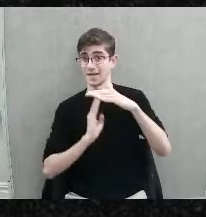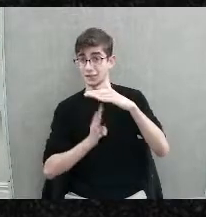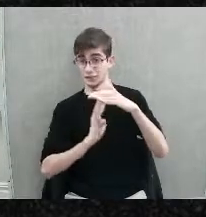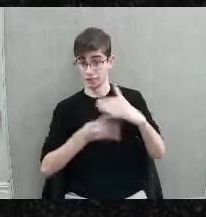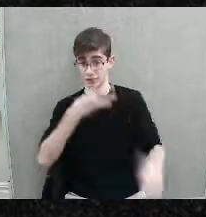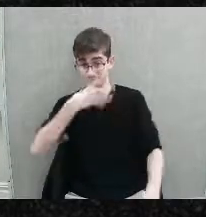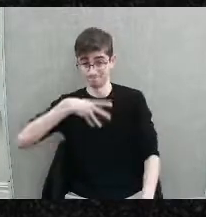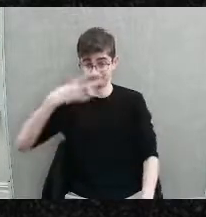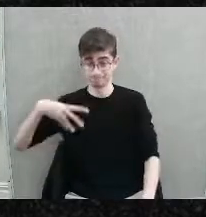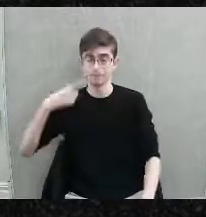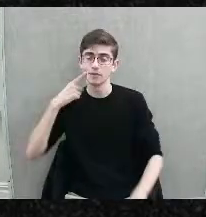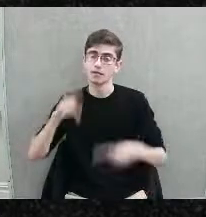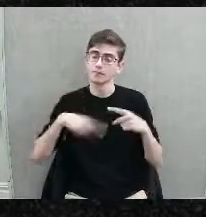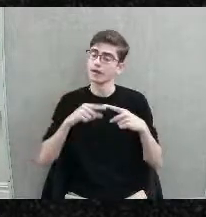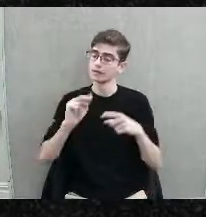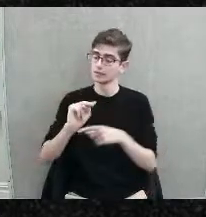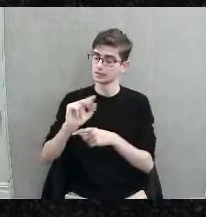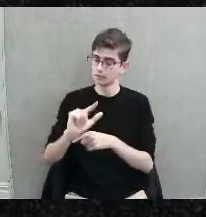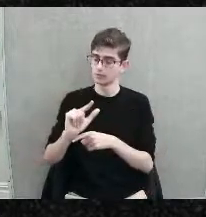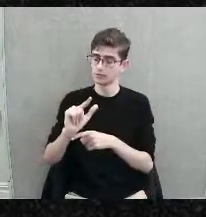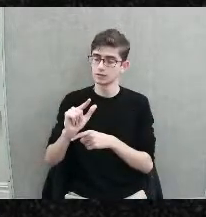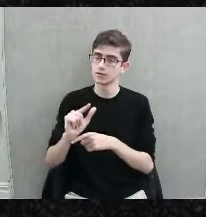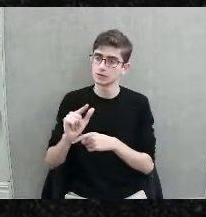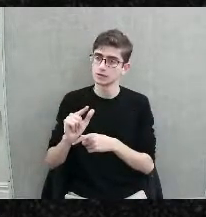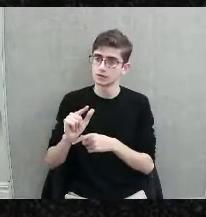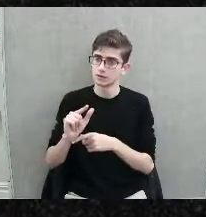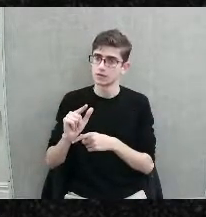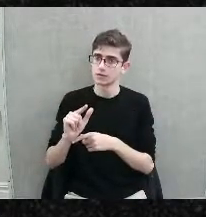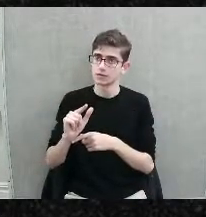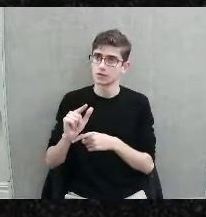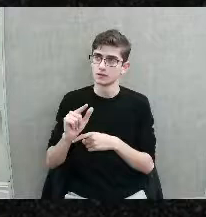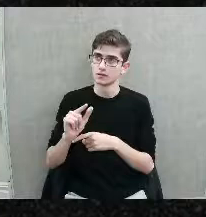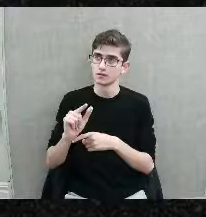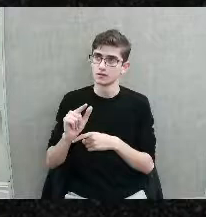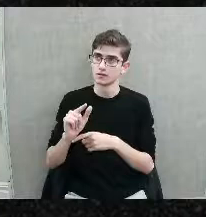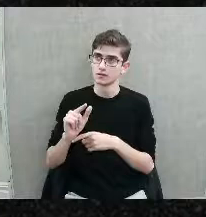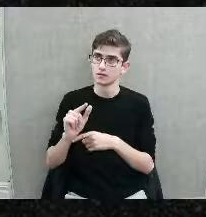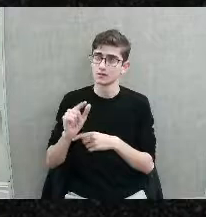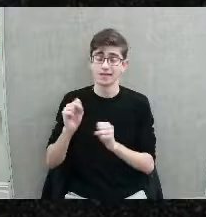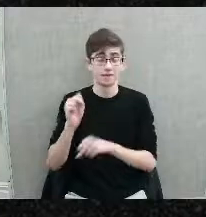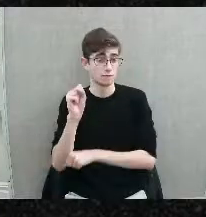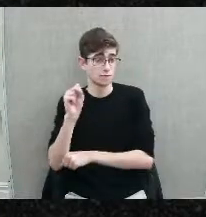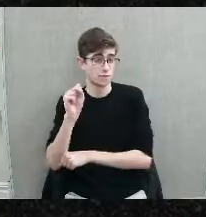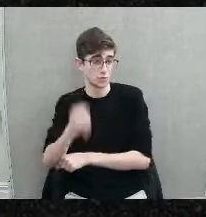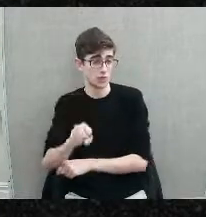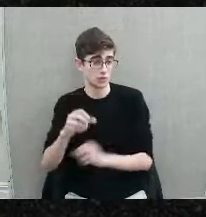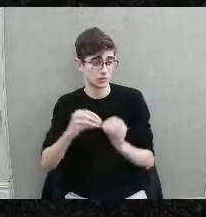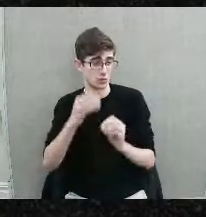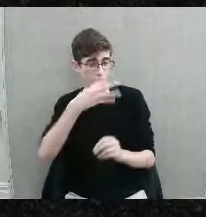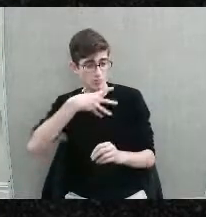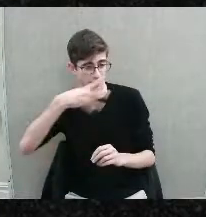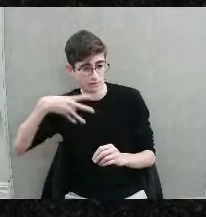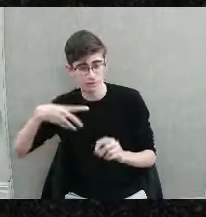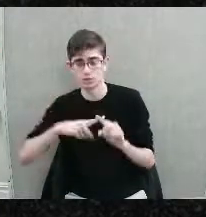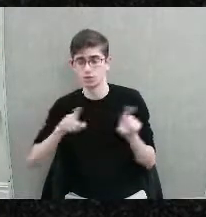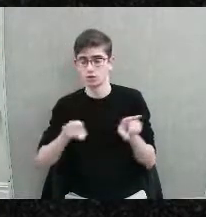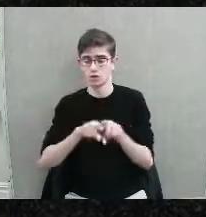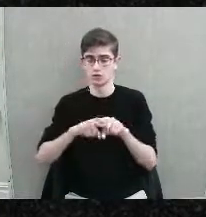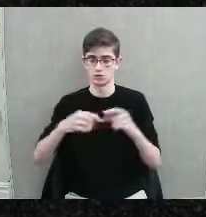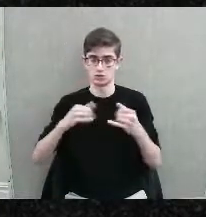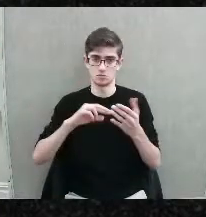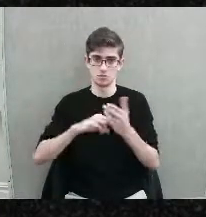conditions of neoliberalism tended to induce and in many cases force migration while also intensifying and increasing border